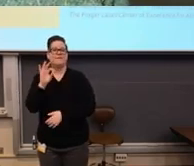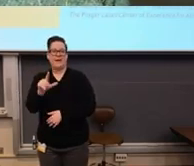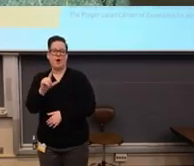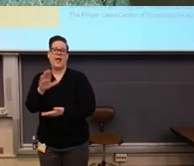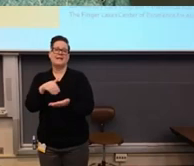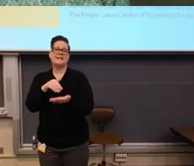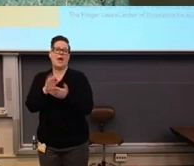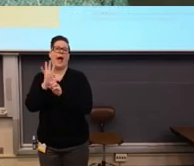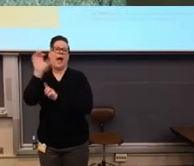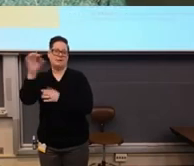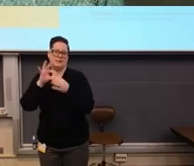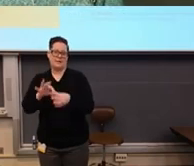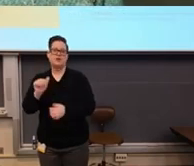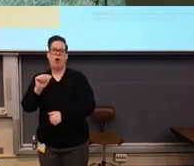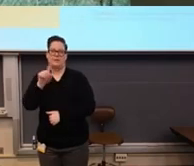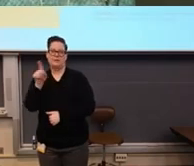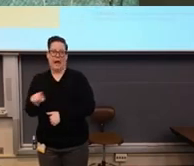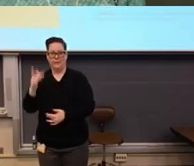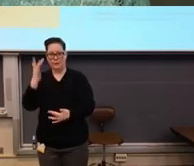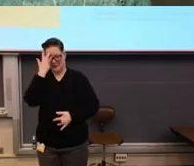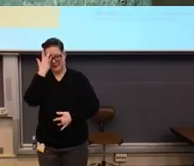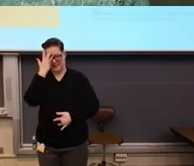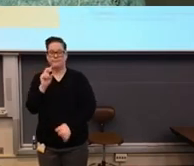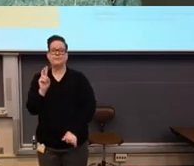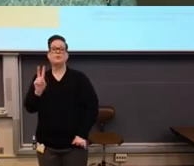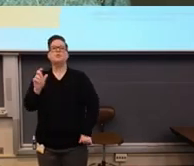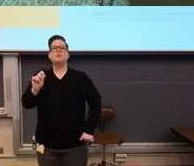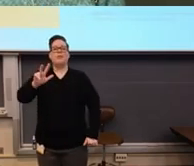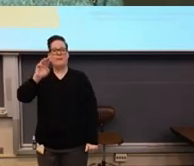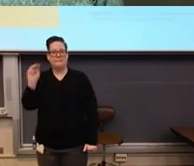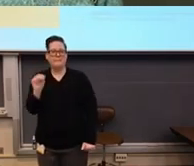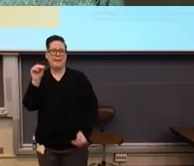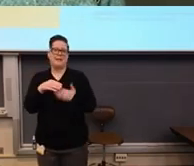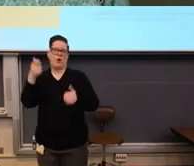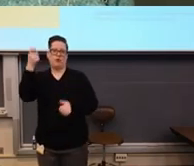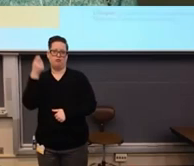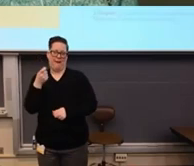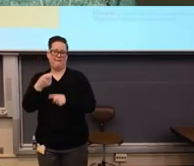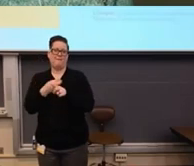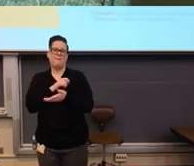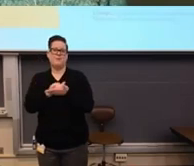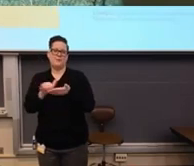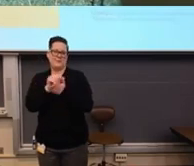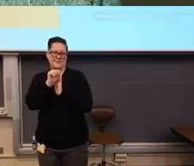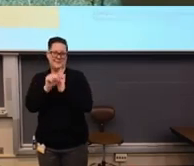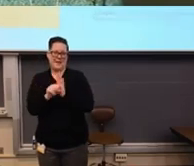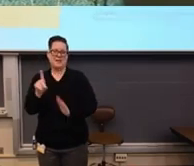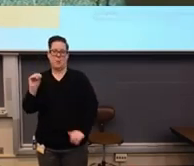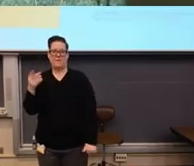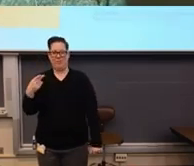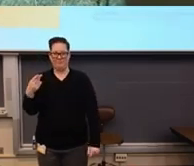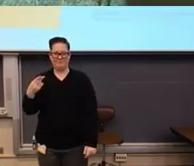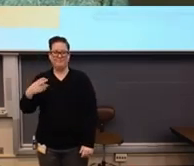of Excellence for Alzheimer's Disease, which is a $2.3 million grant that we got from the New York State Department of